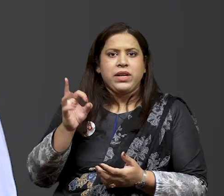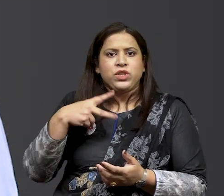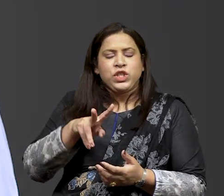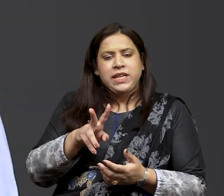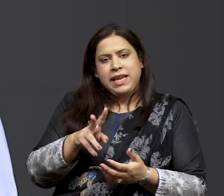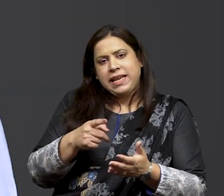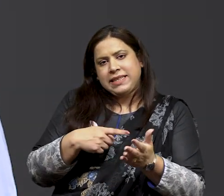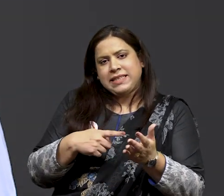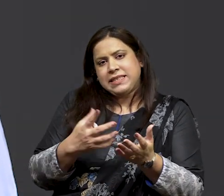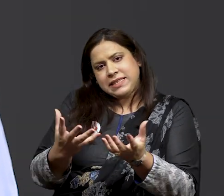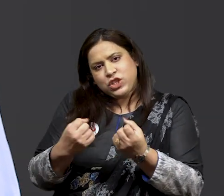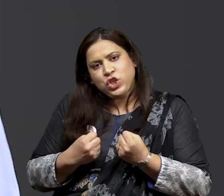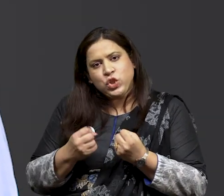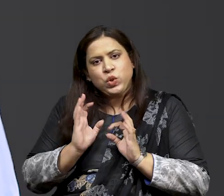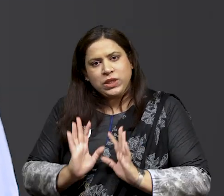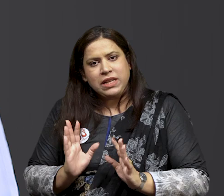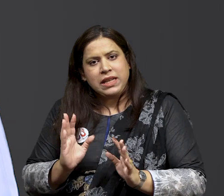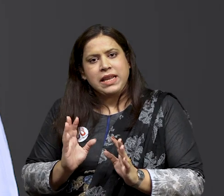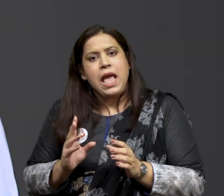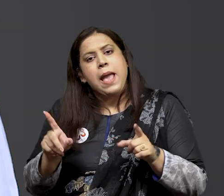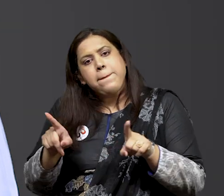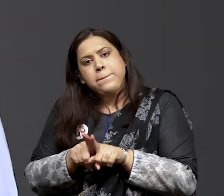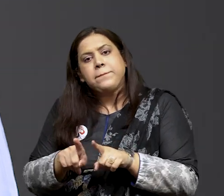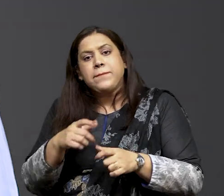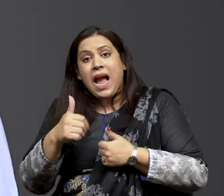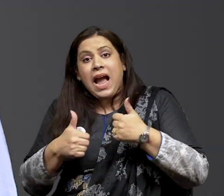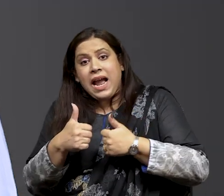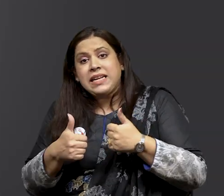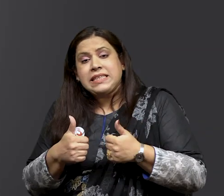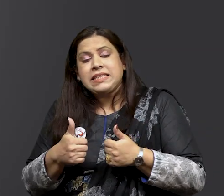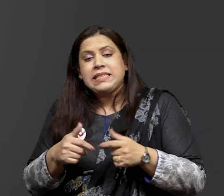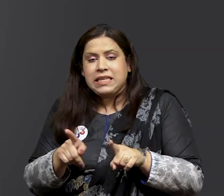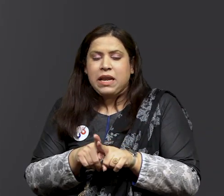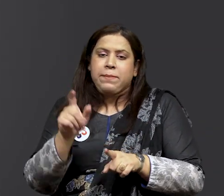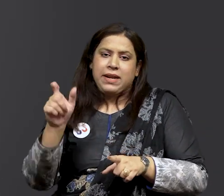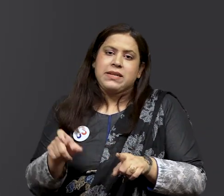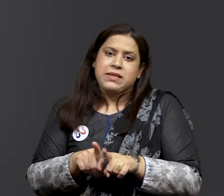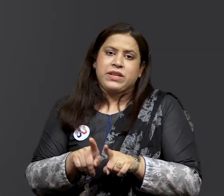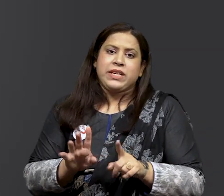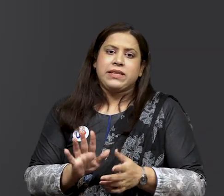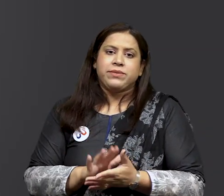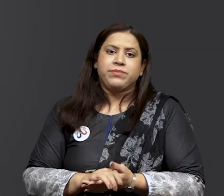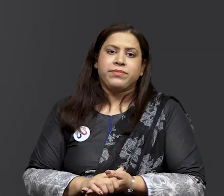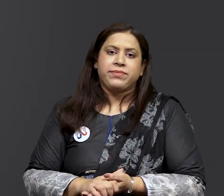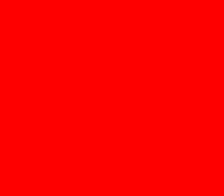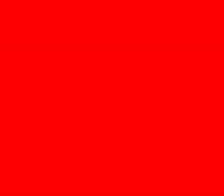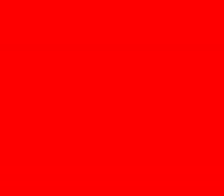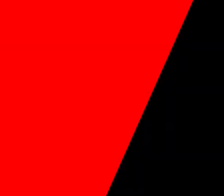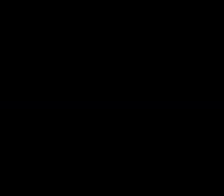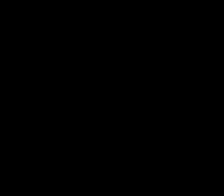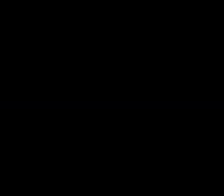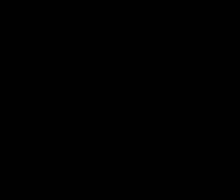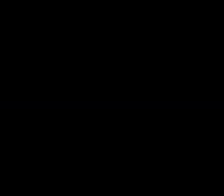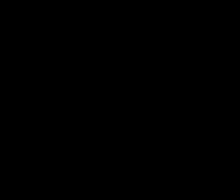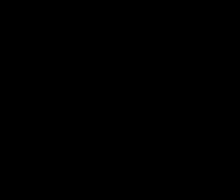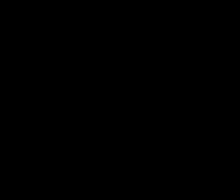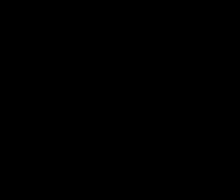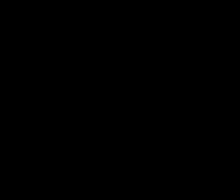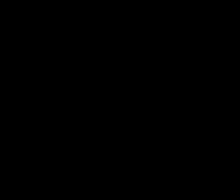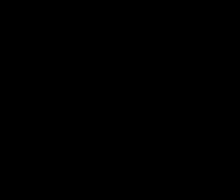people to also take this up and to make use of this untapped market space to combat the issue of misinformation.